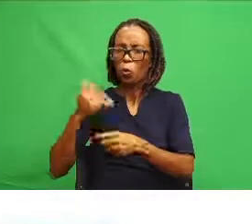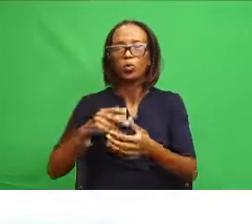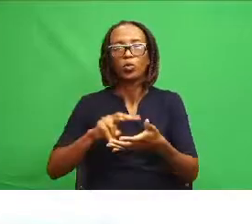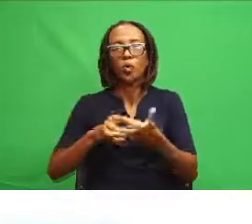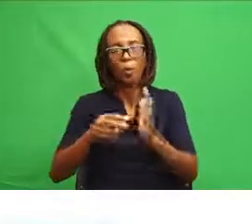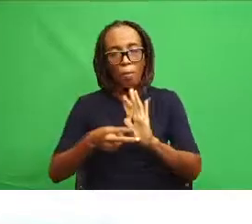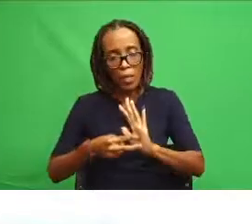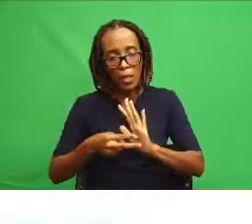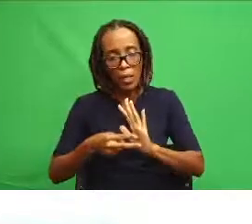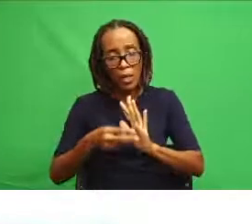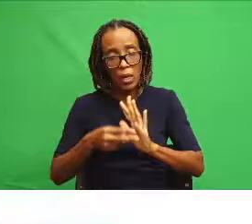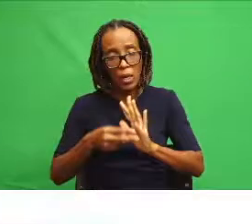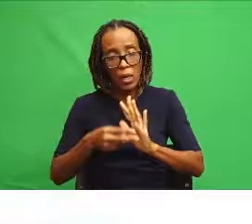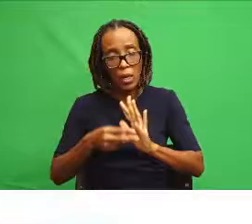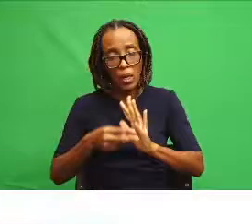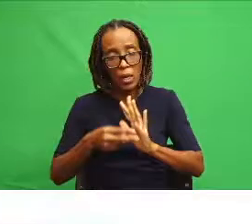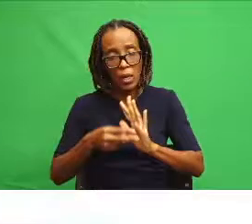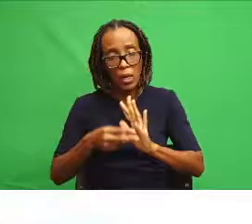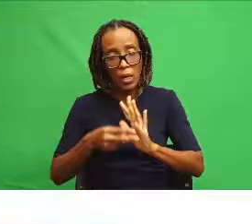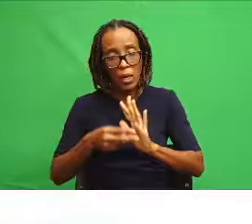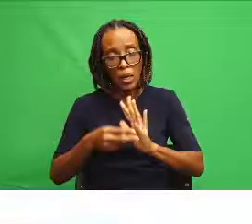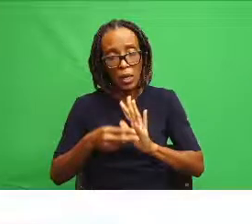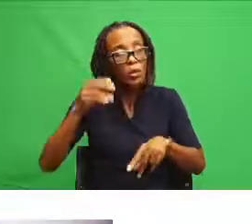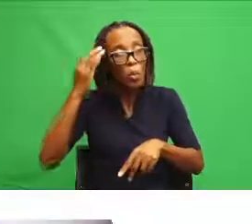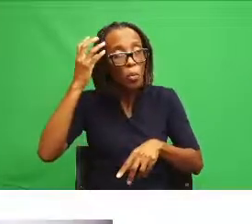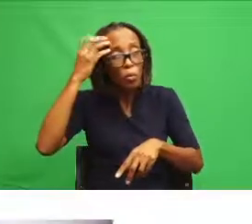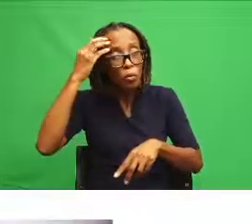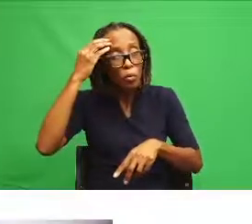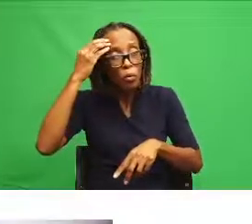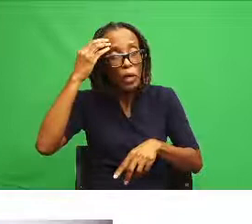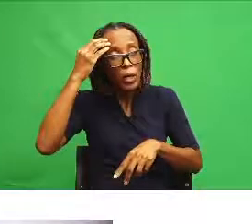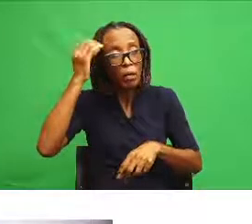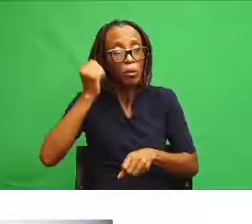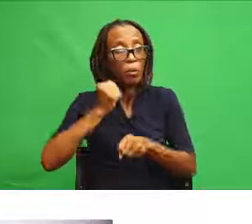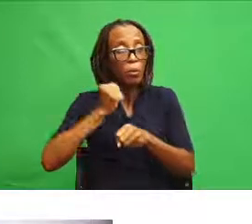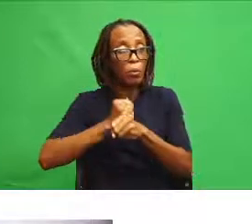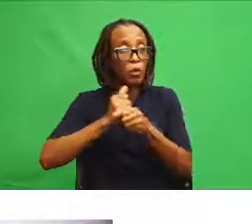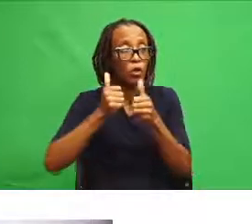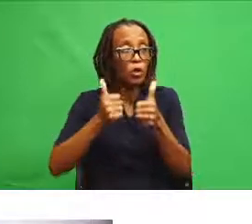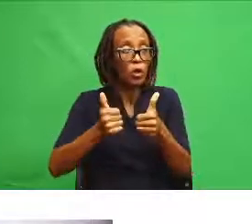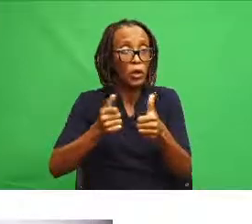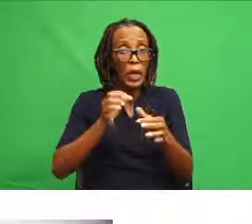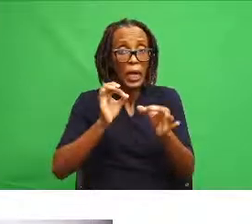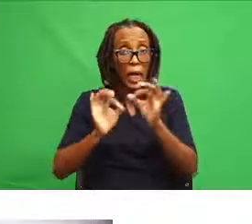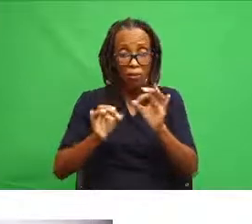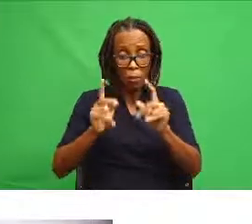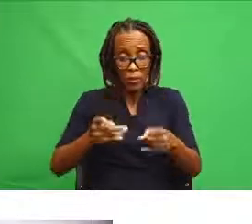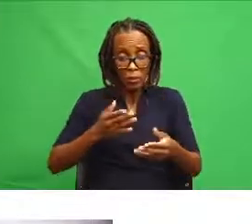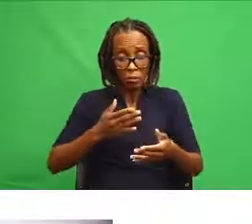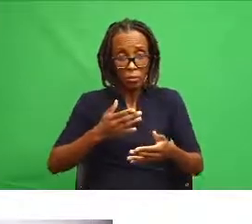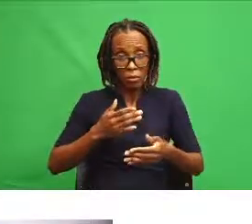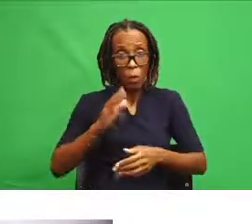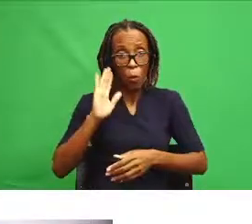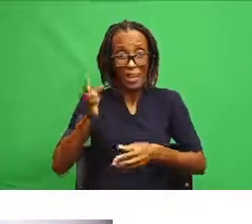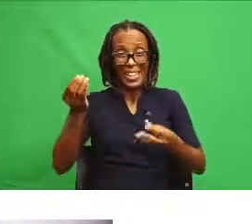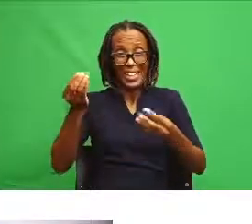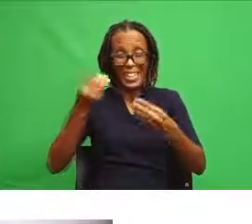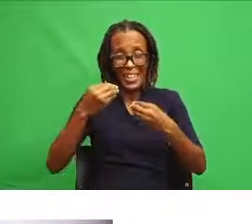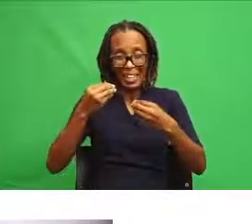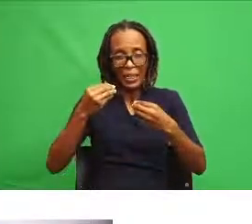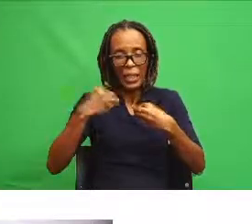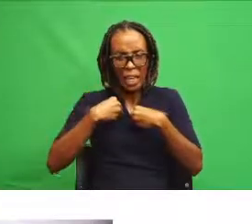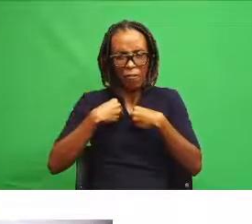legal competence is held in question there. And those are some of the issues that will cause a will, the length